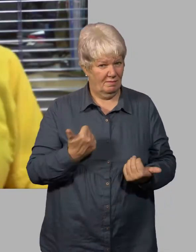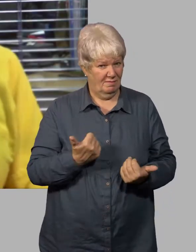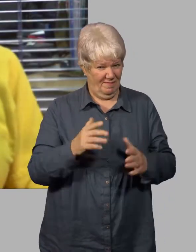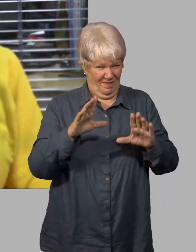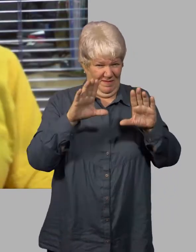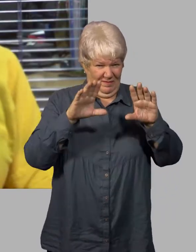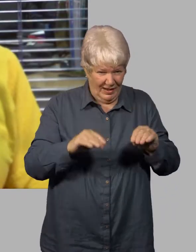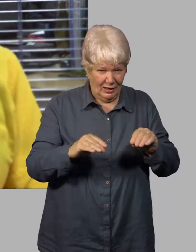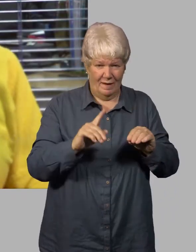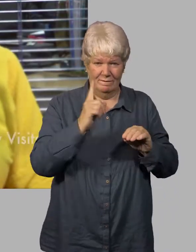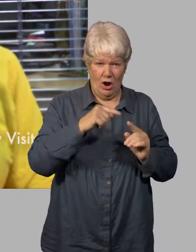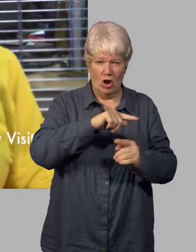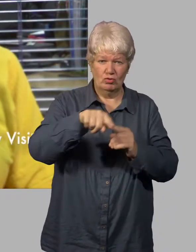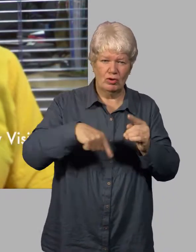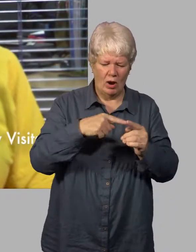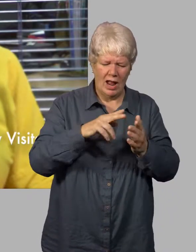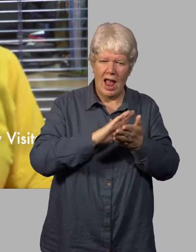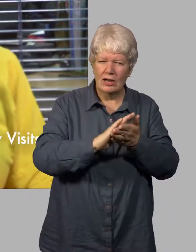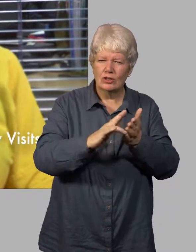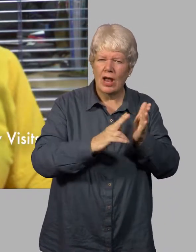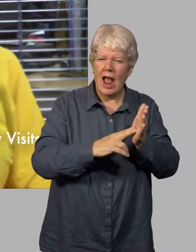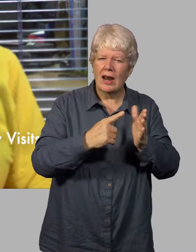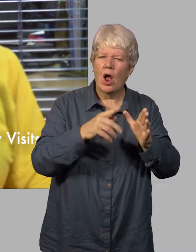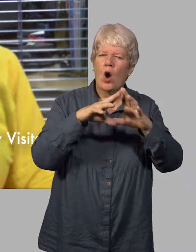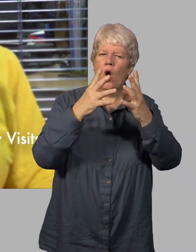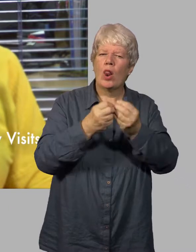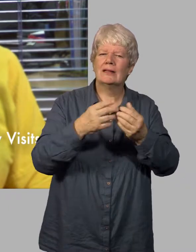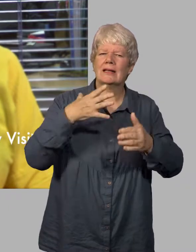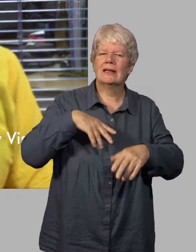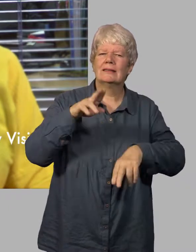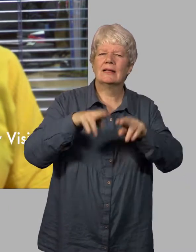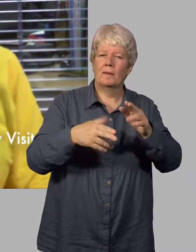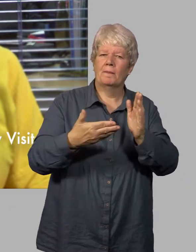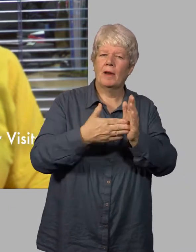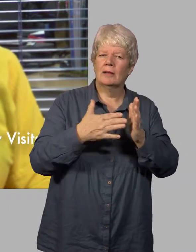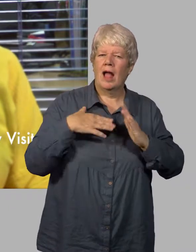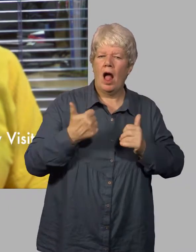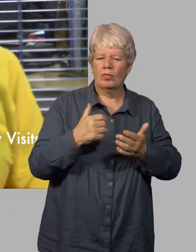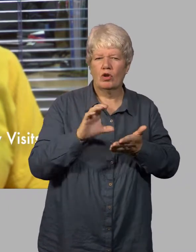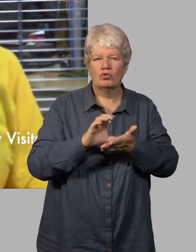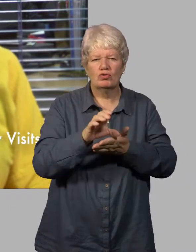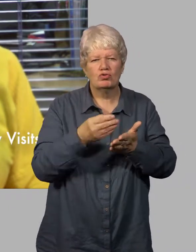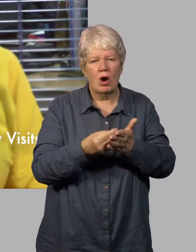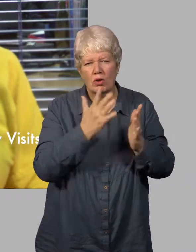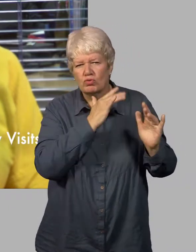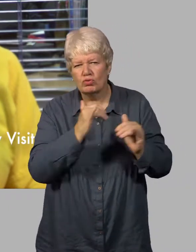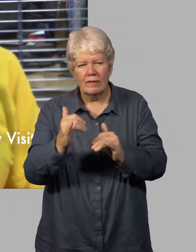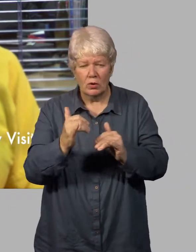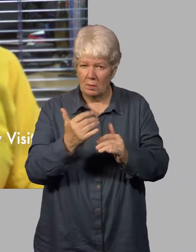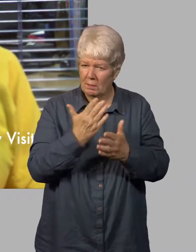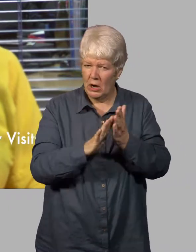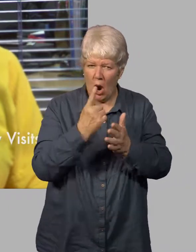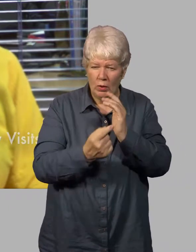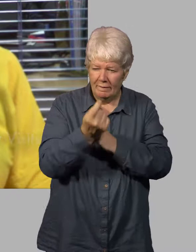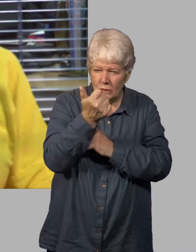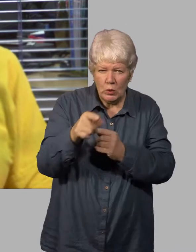We've almost completed our first round of H&A and health grant review visits, so there are now only a handful of beneficiaries living in the UK who have not yet had